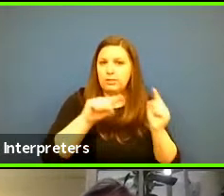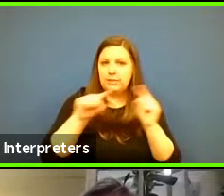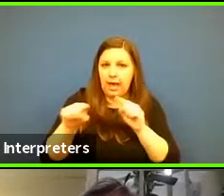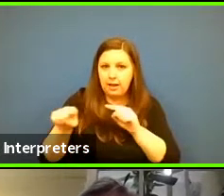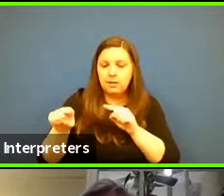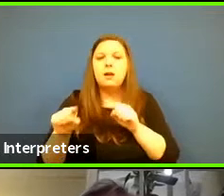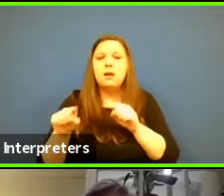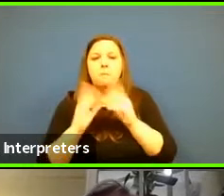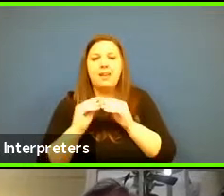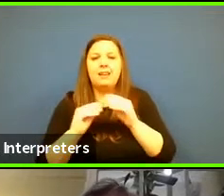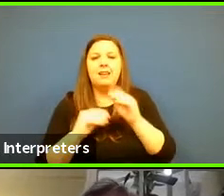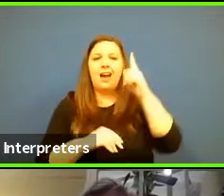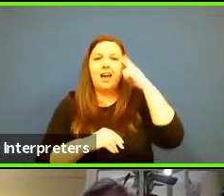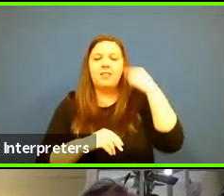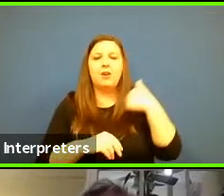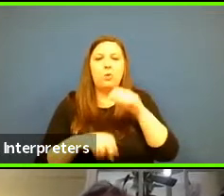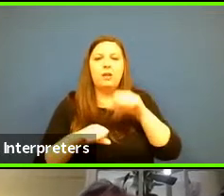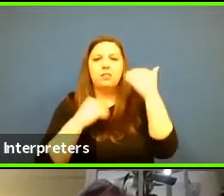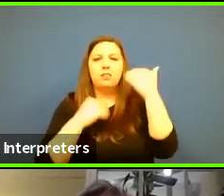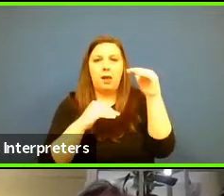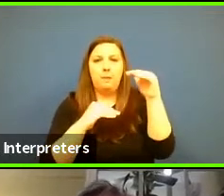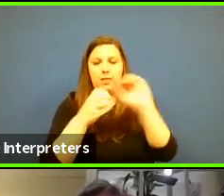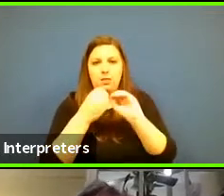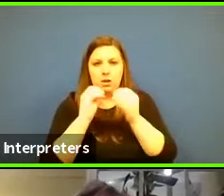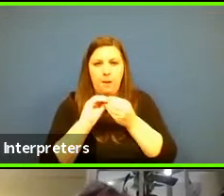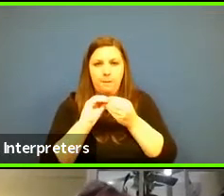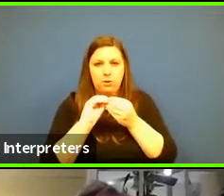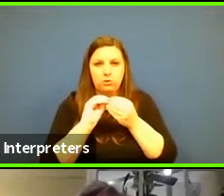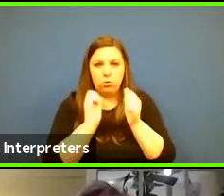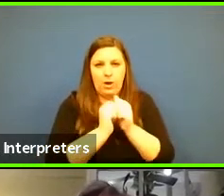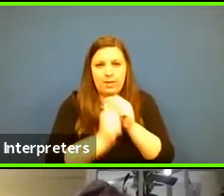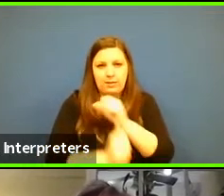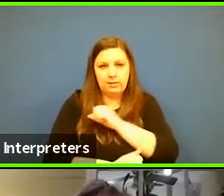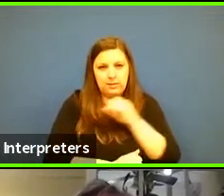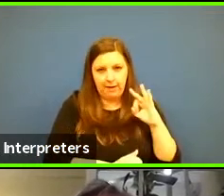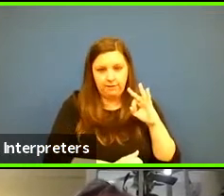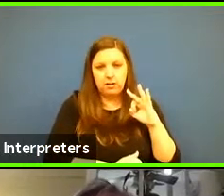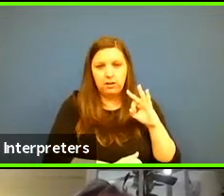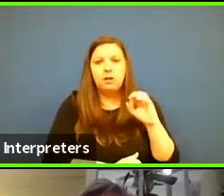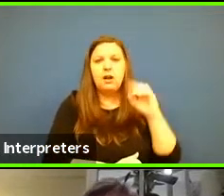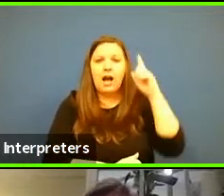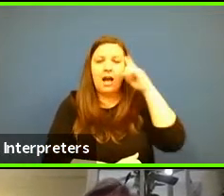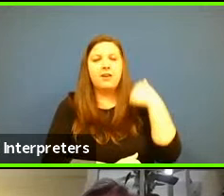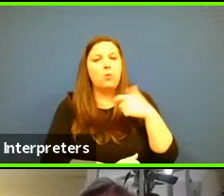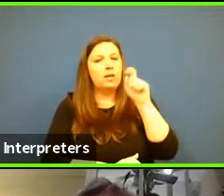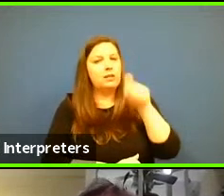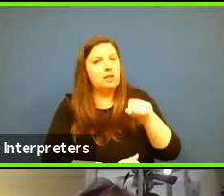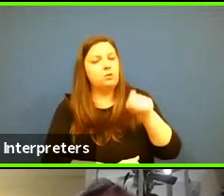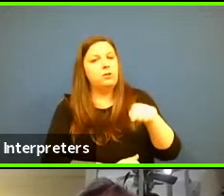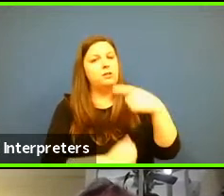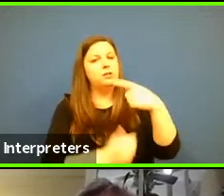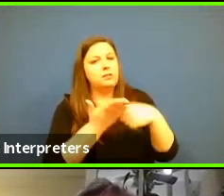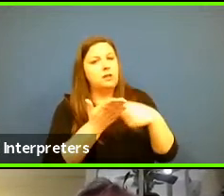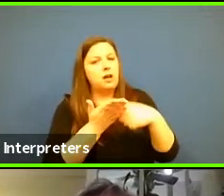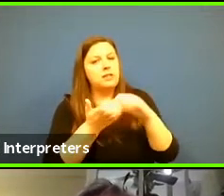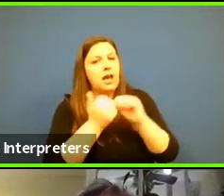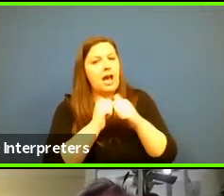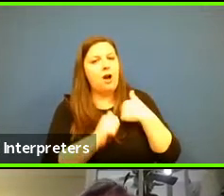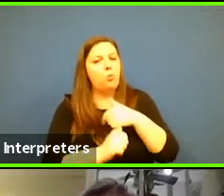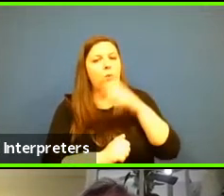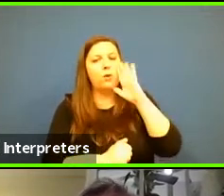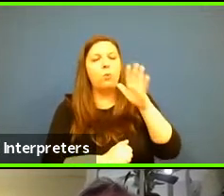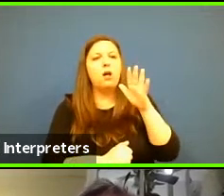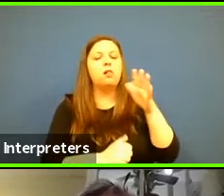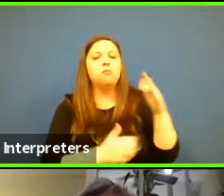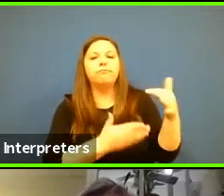I think we can limit the numbers there. I think we need to talk about how we get public input. It